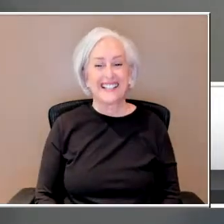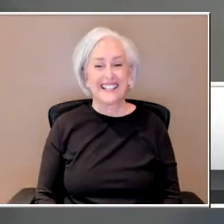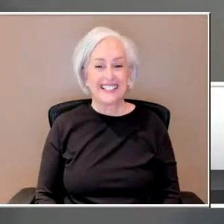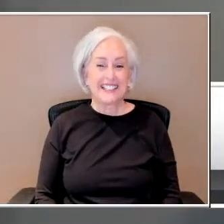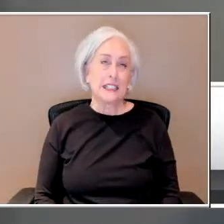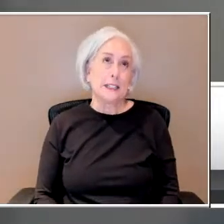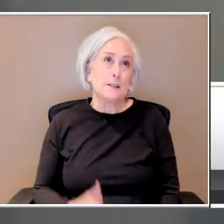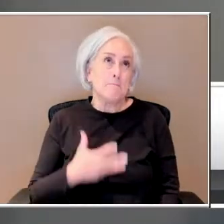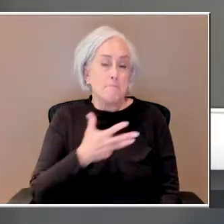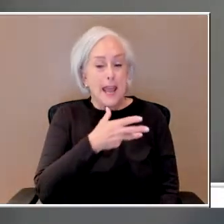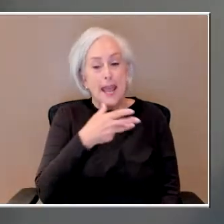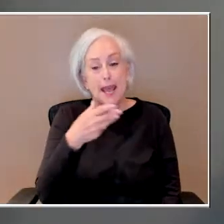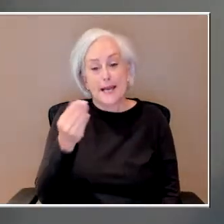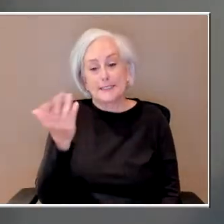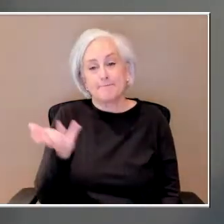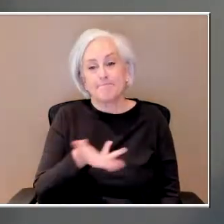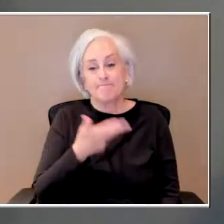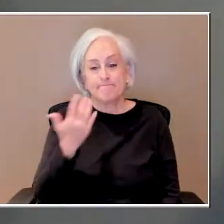and